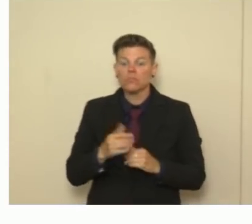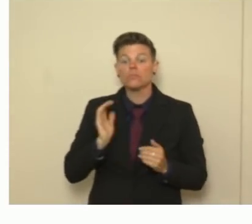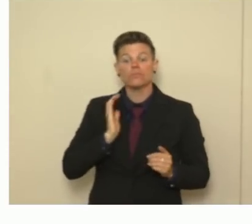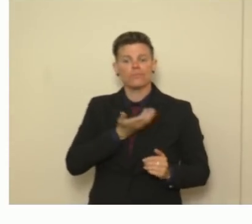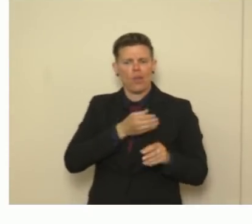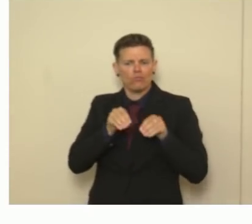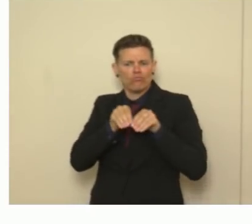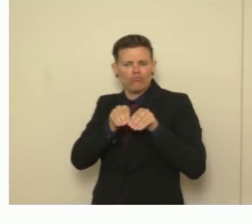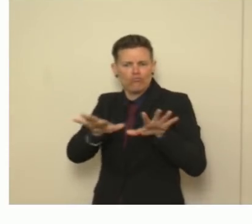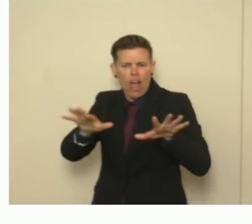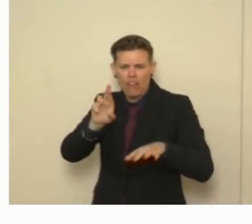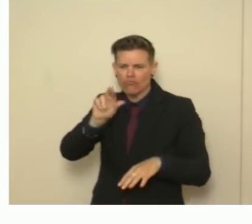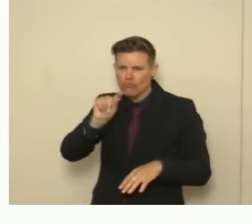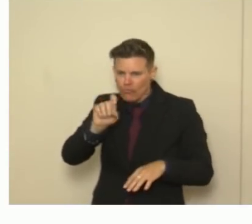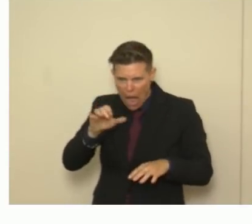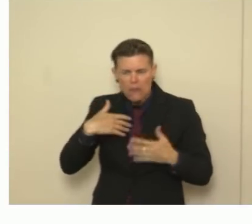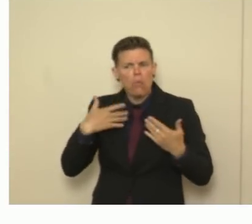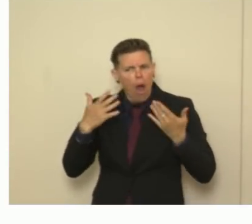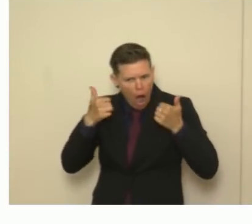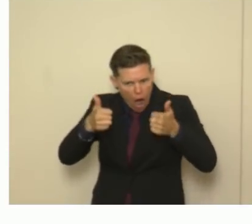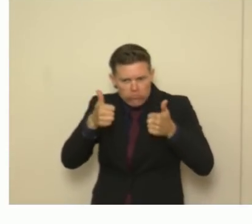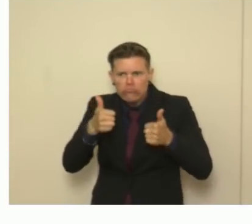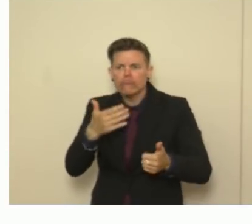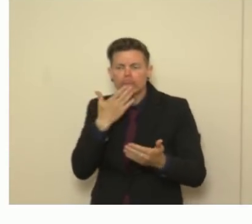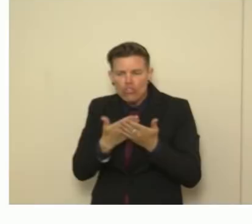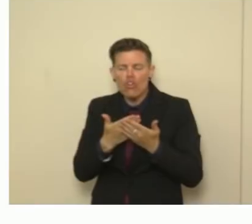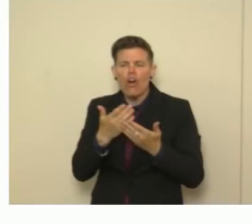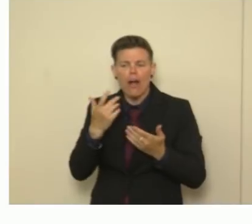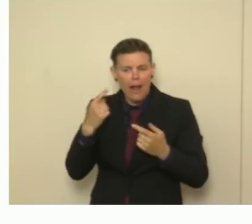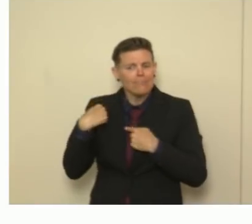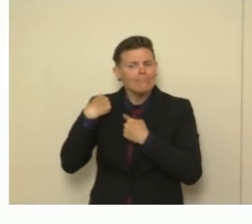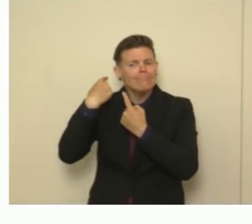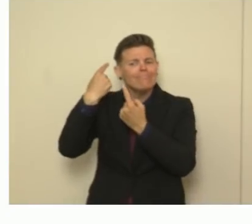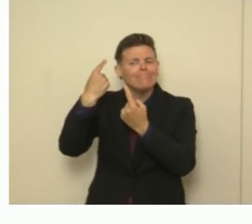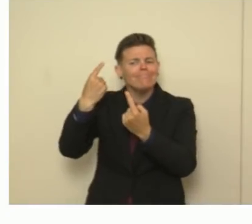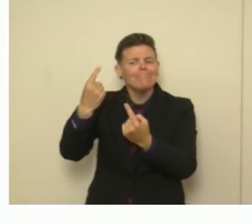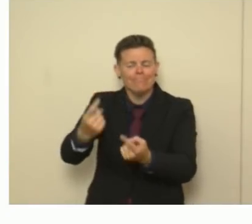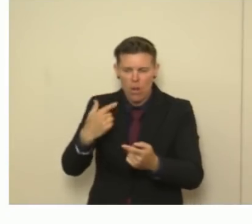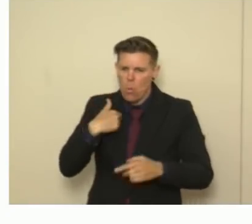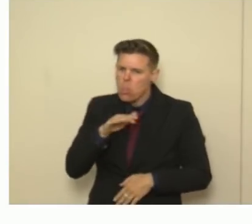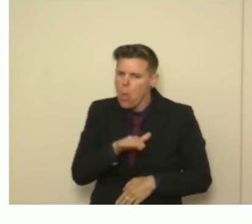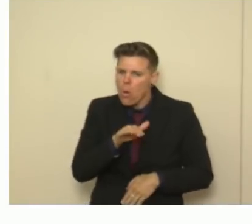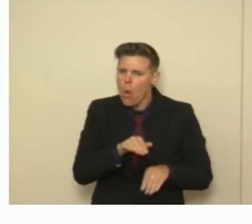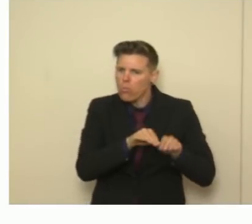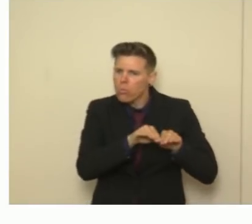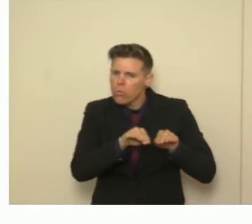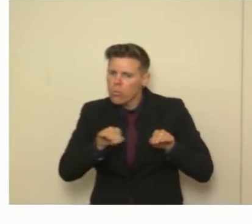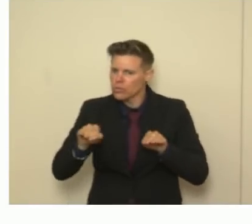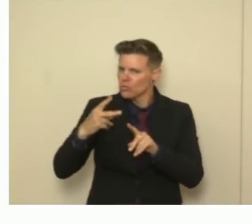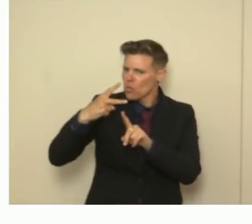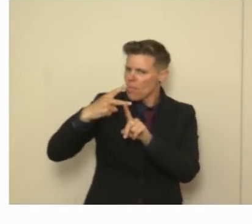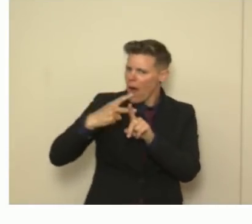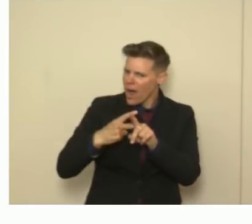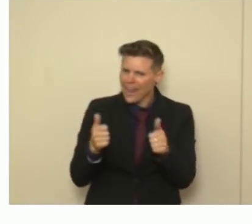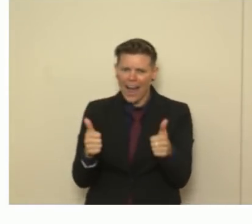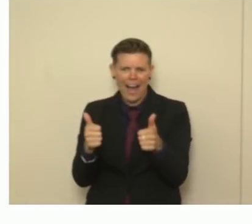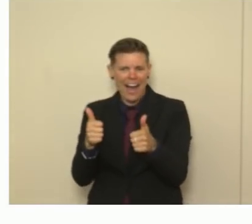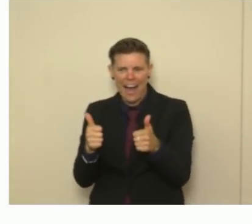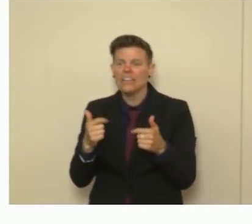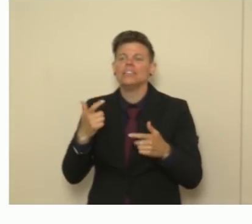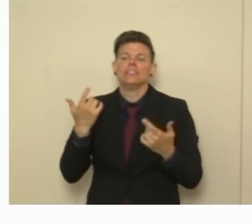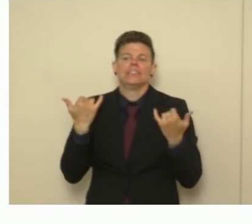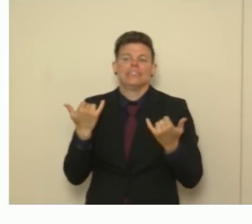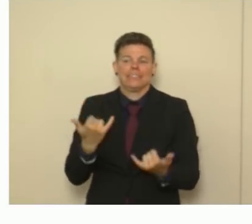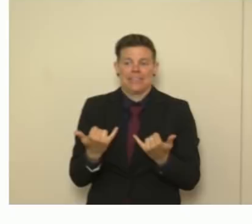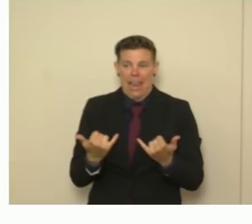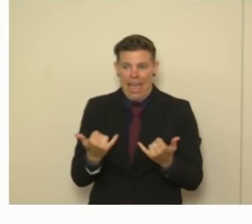little bump. We hit an all-time record low, at least in the last 2 months. And now, with the growth I showed you in